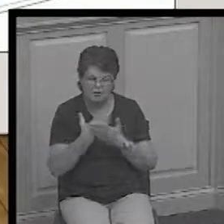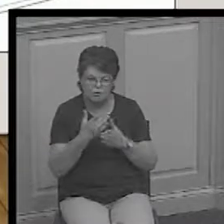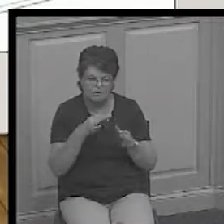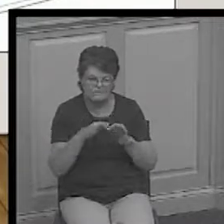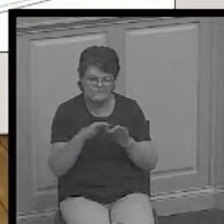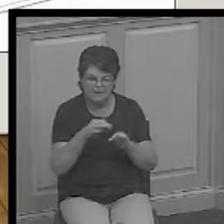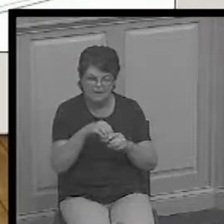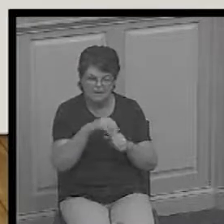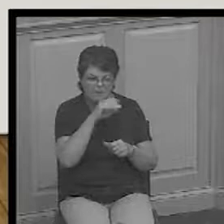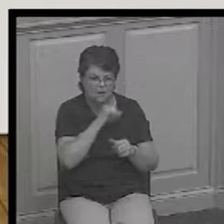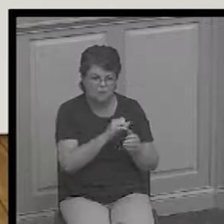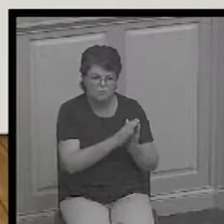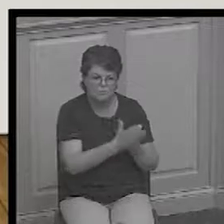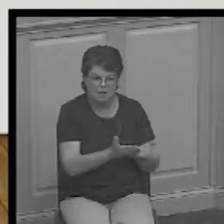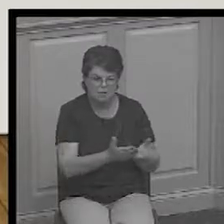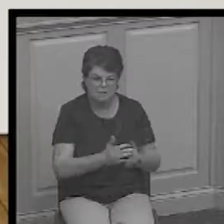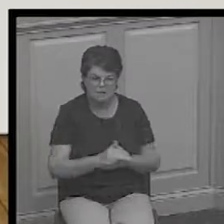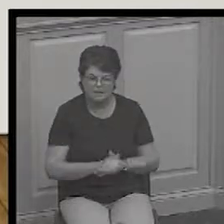document.